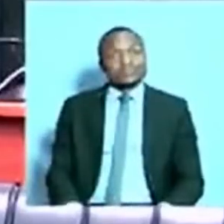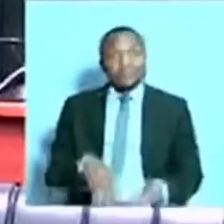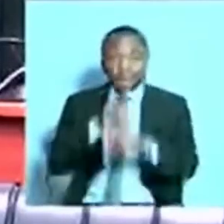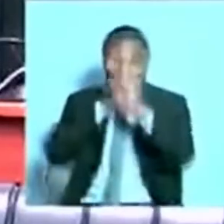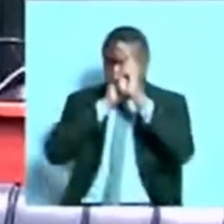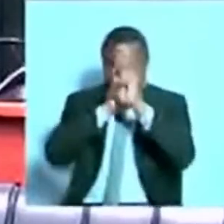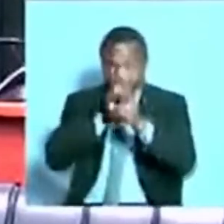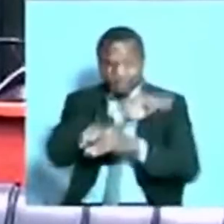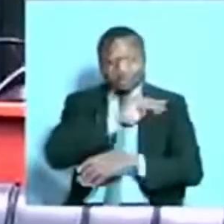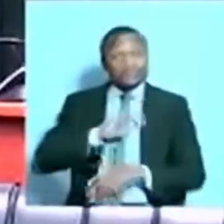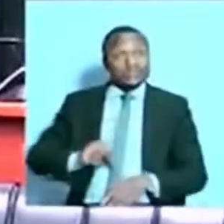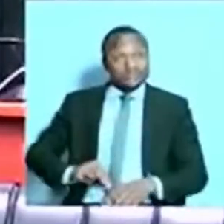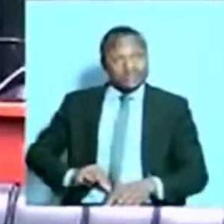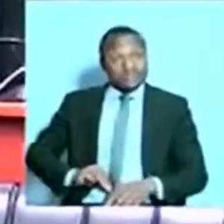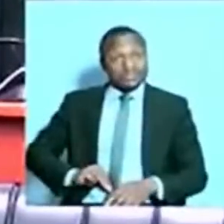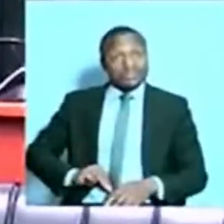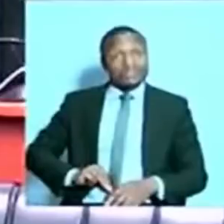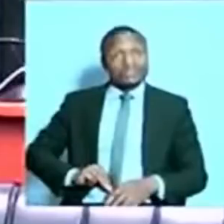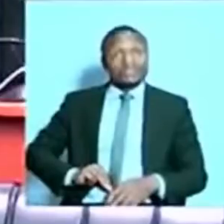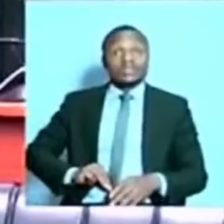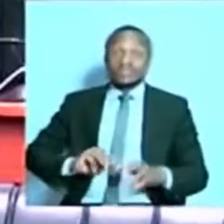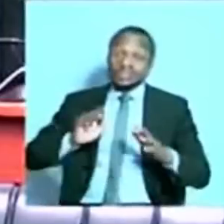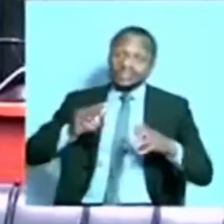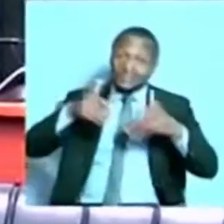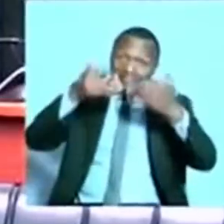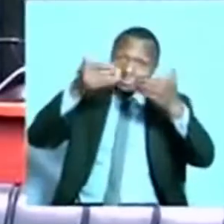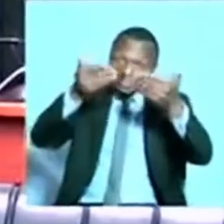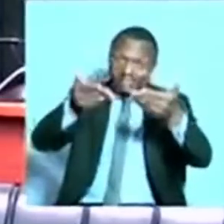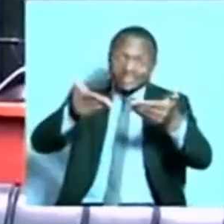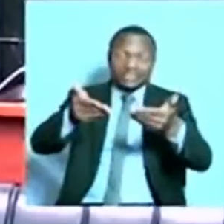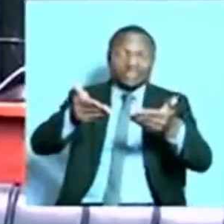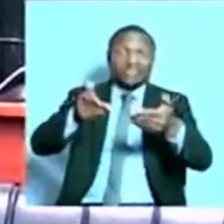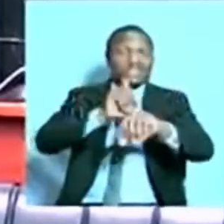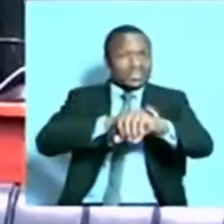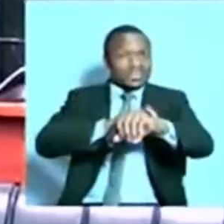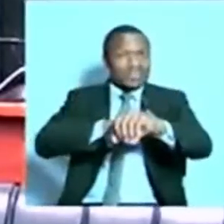honorable member is obliged to speak factually.